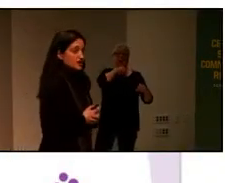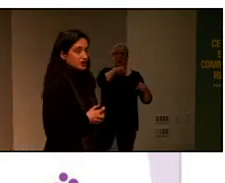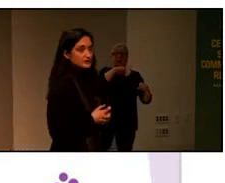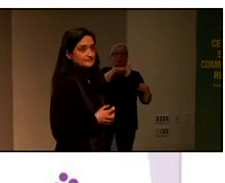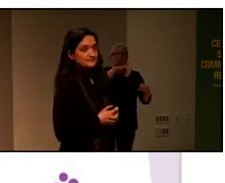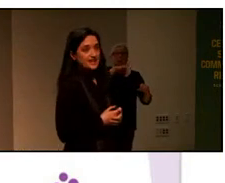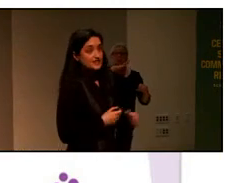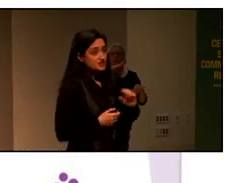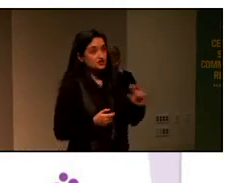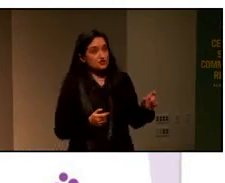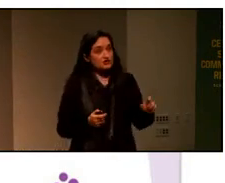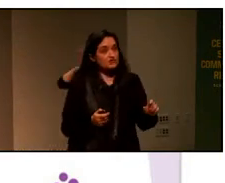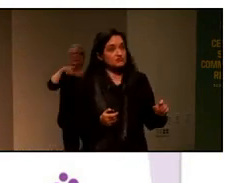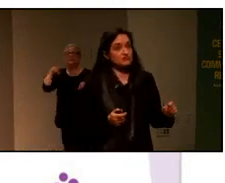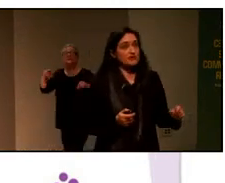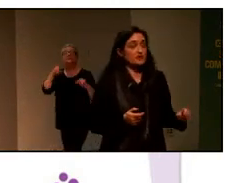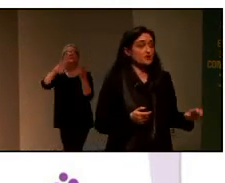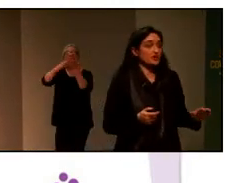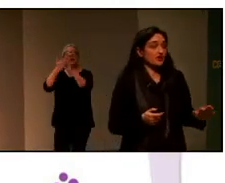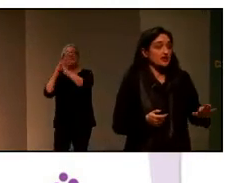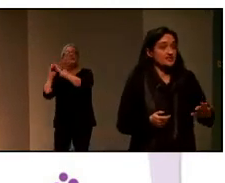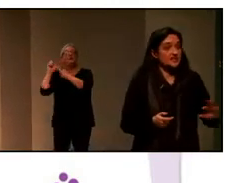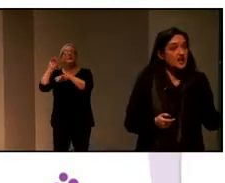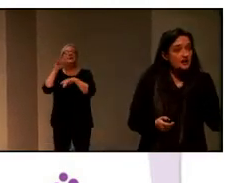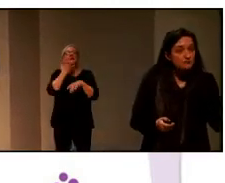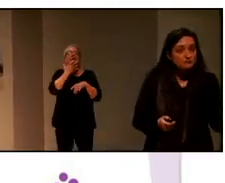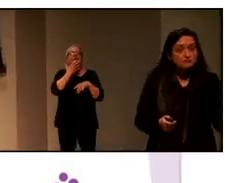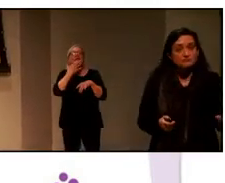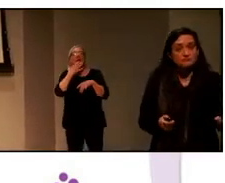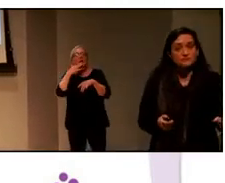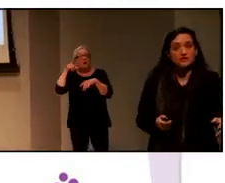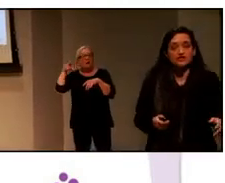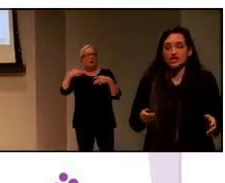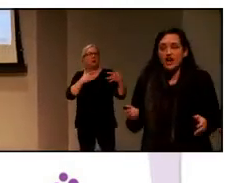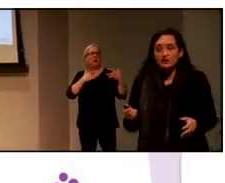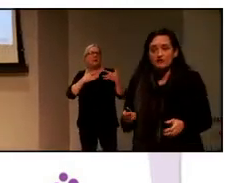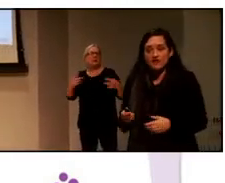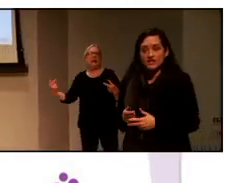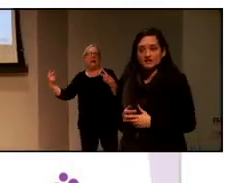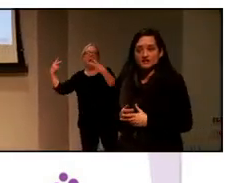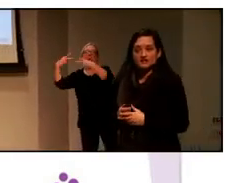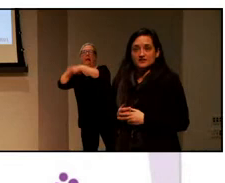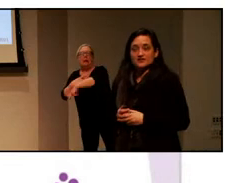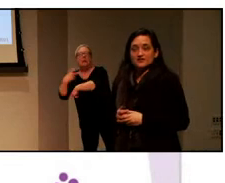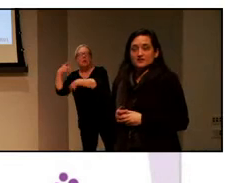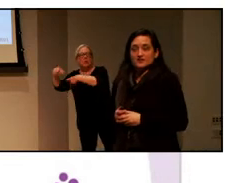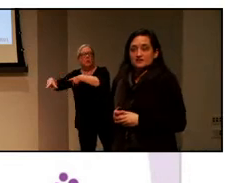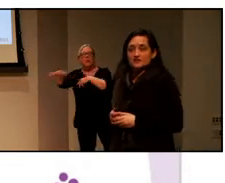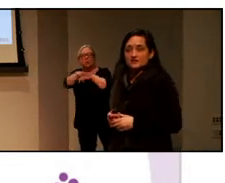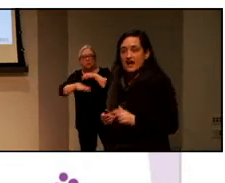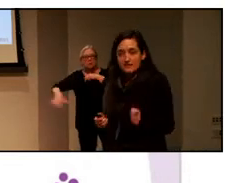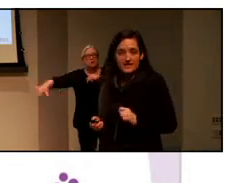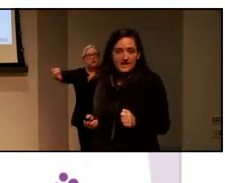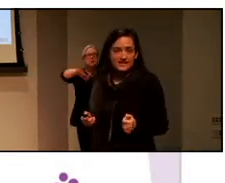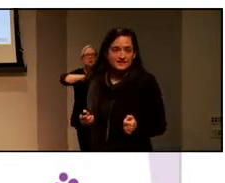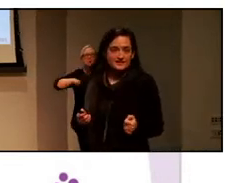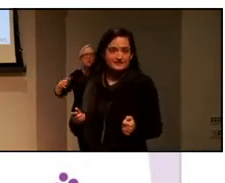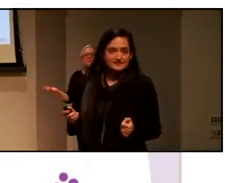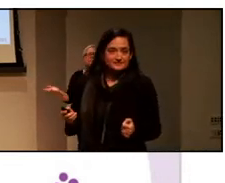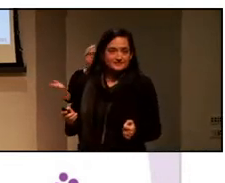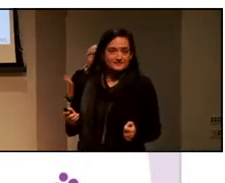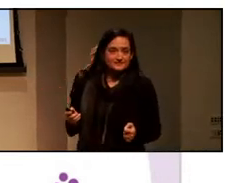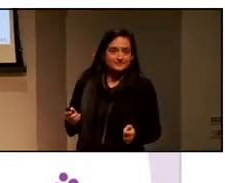communities of color. And this is true whether you look across income, geography, time and